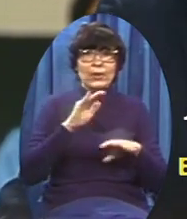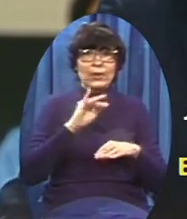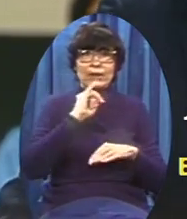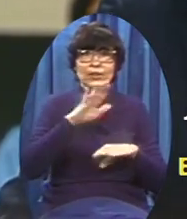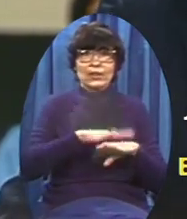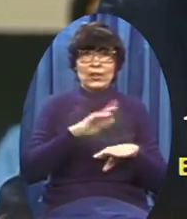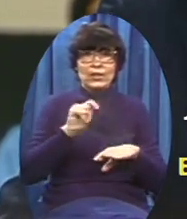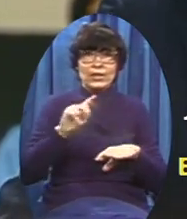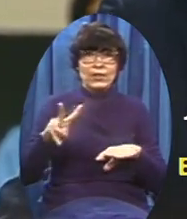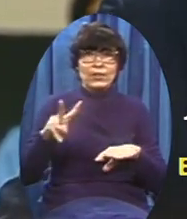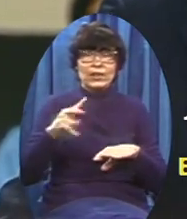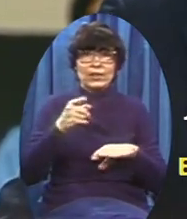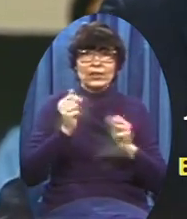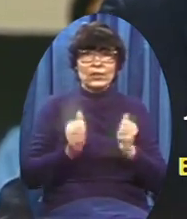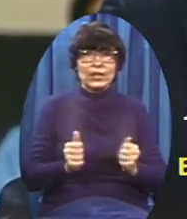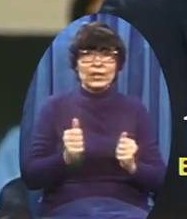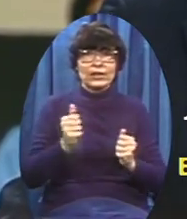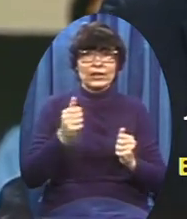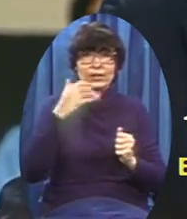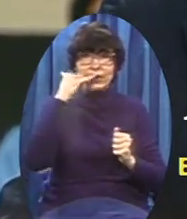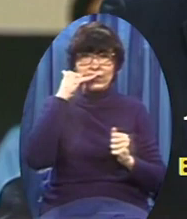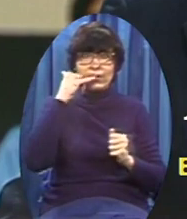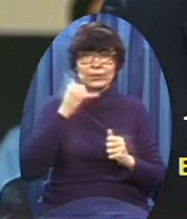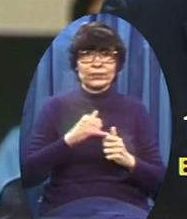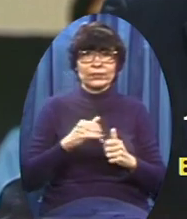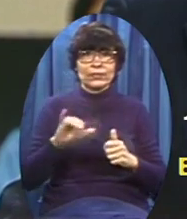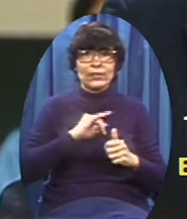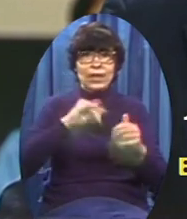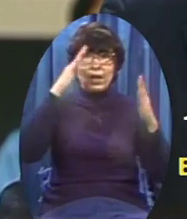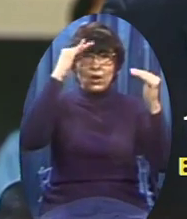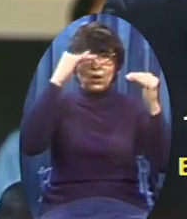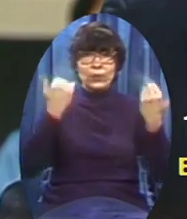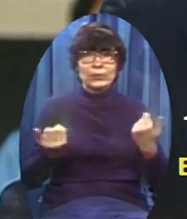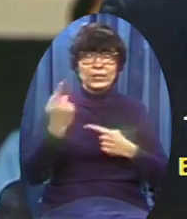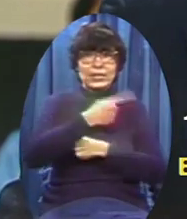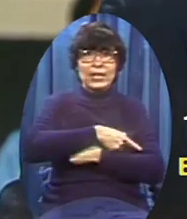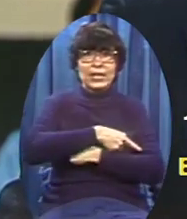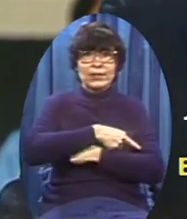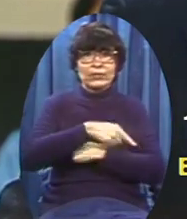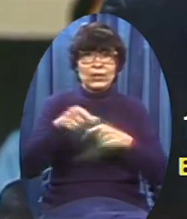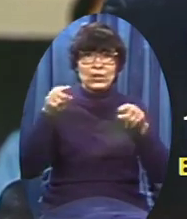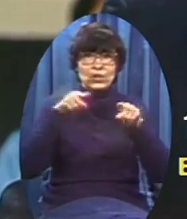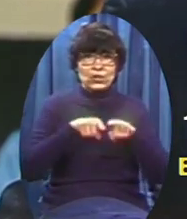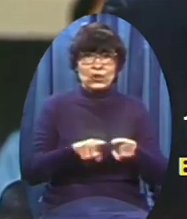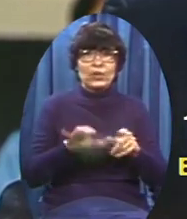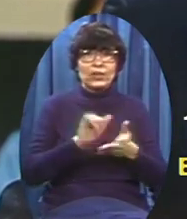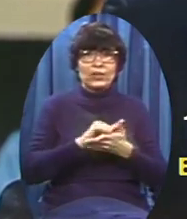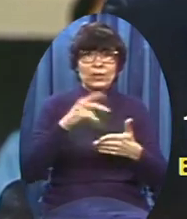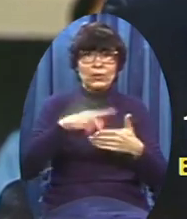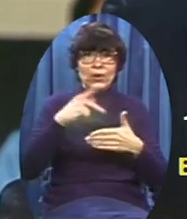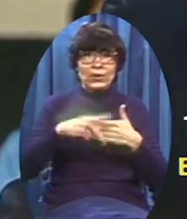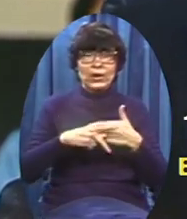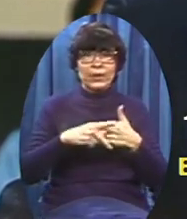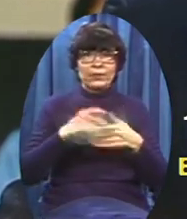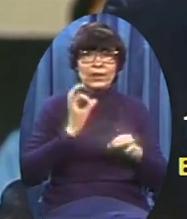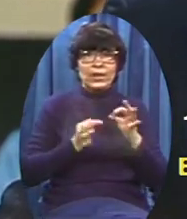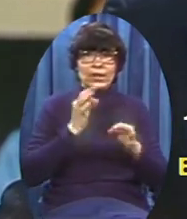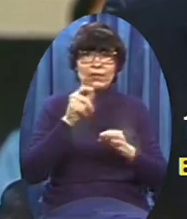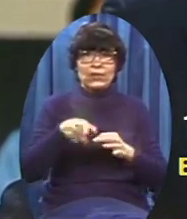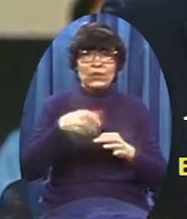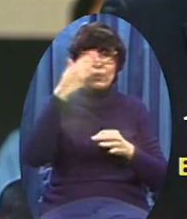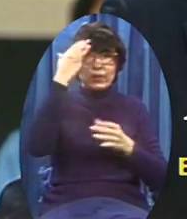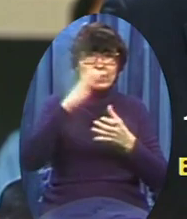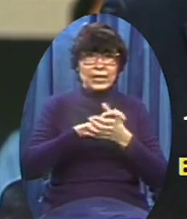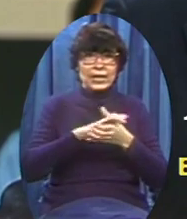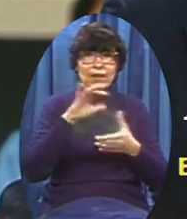1-800-446-5000. I hope that today, during this program, if you believe that the gospel of